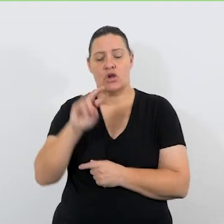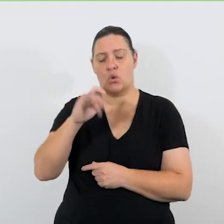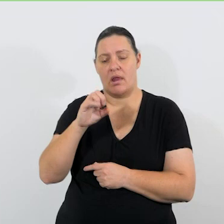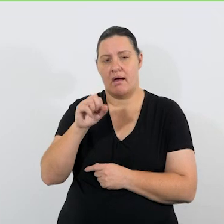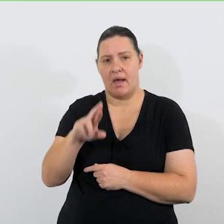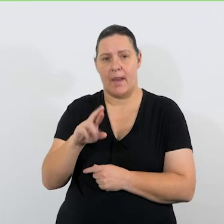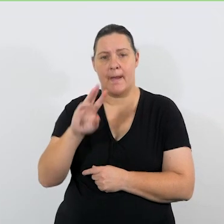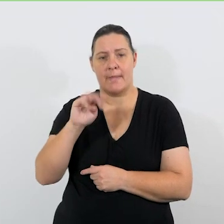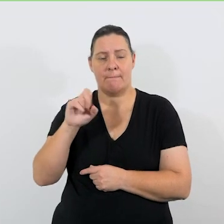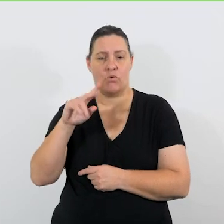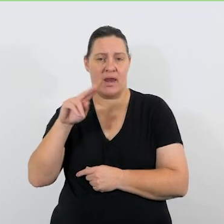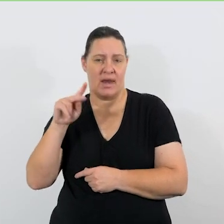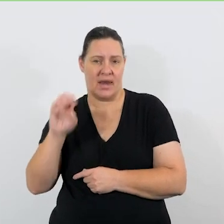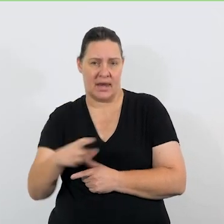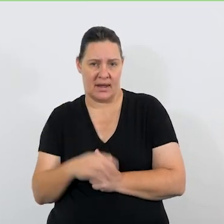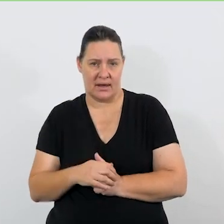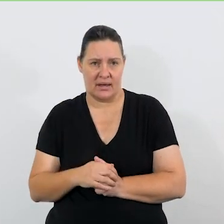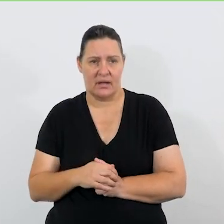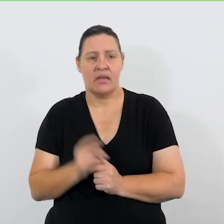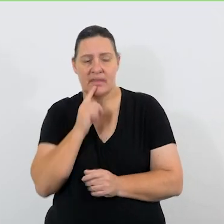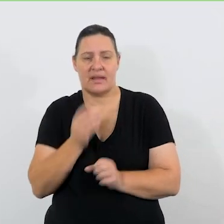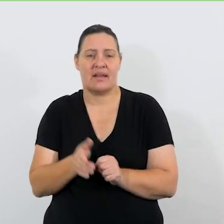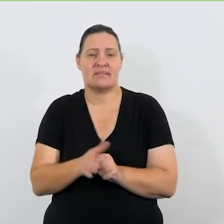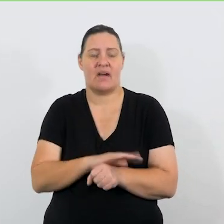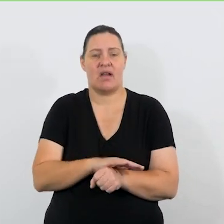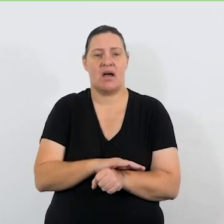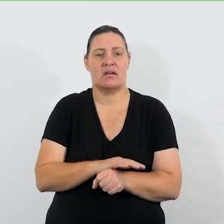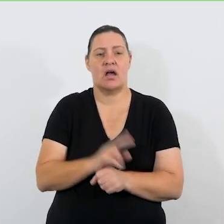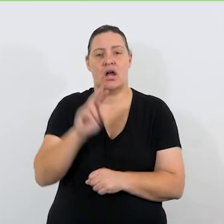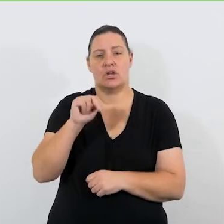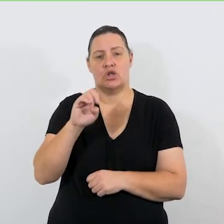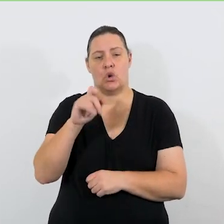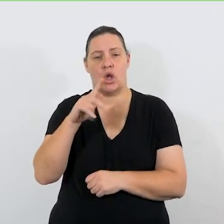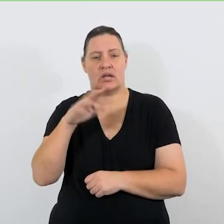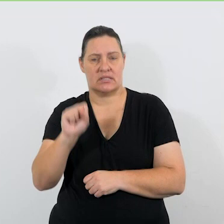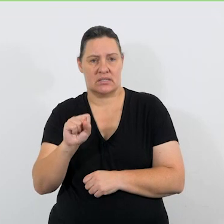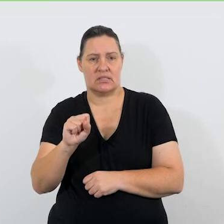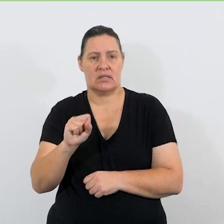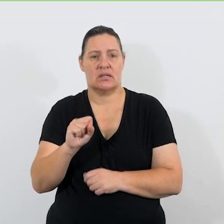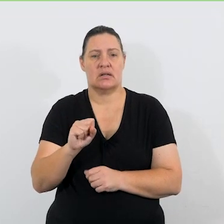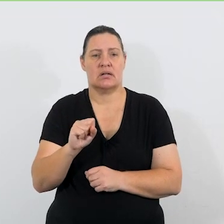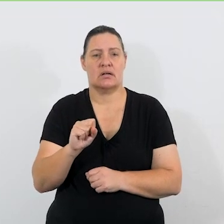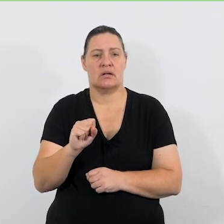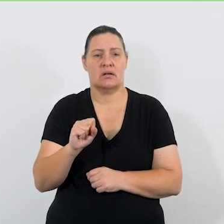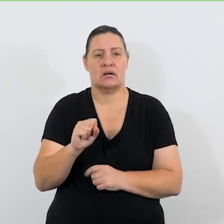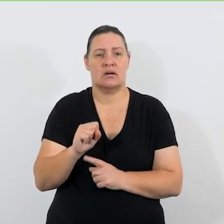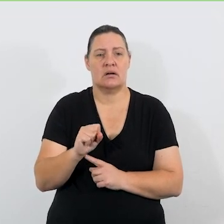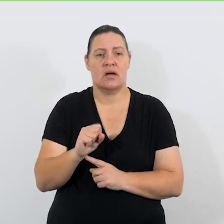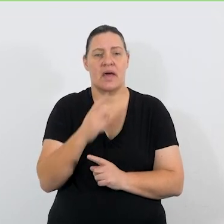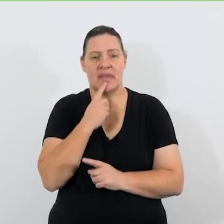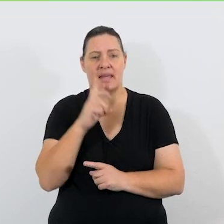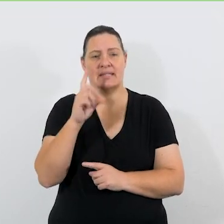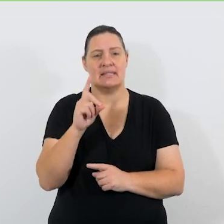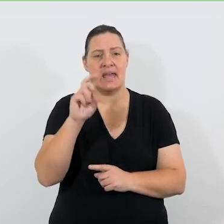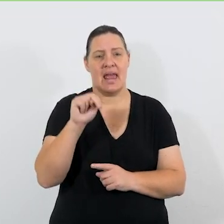nuclear membrane over here, which is the membrane that covers the nucleus content. And then we have the